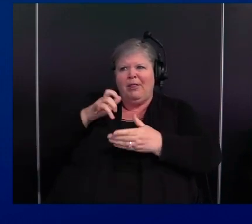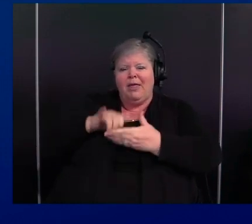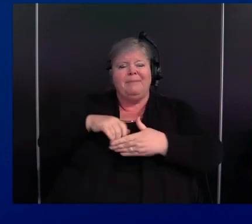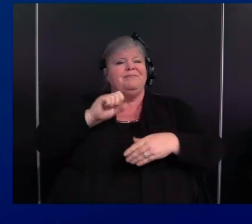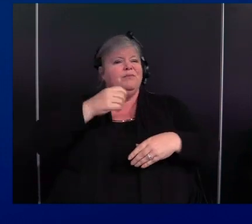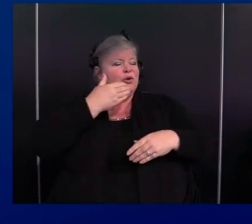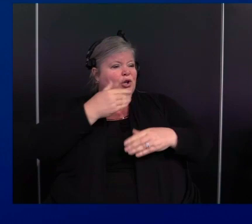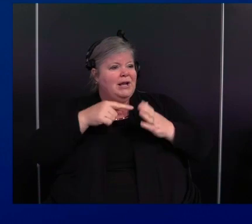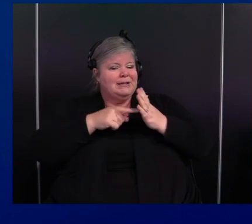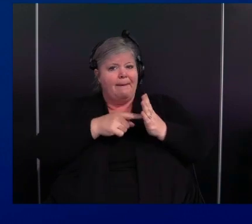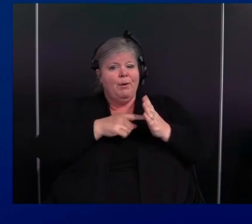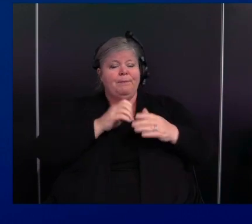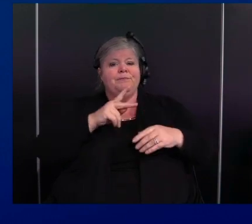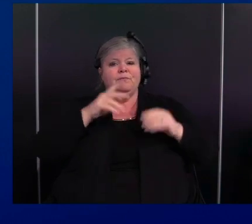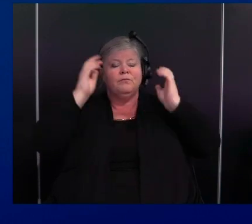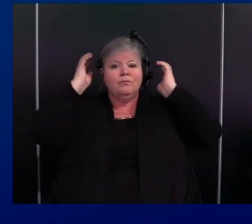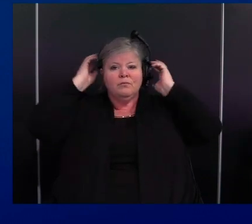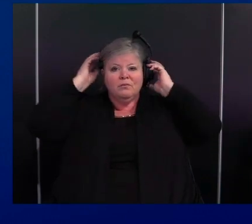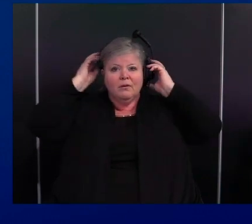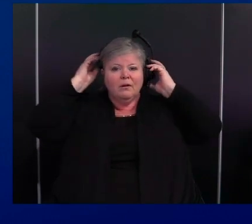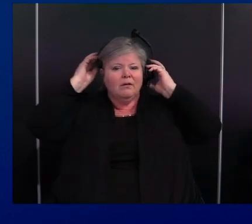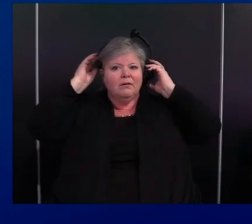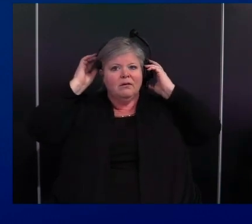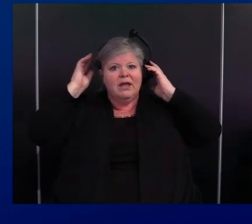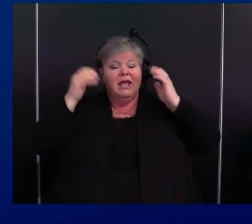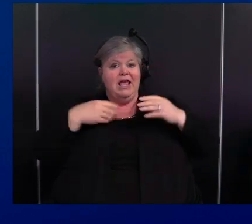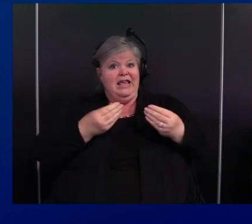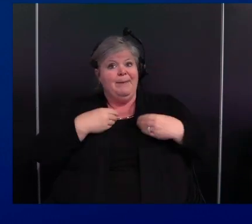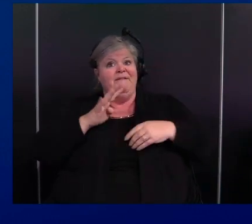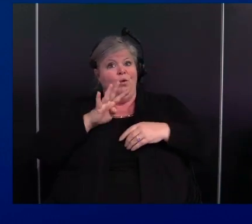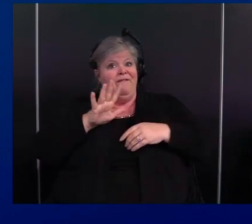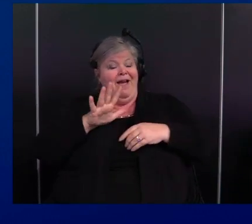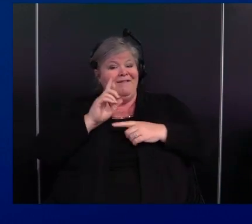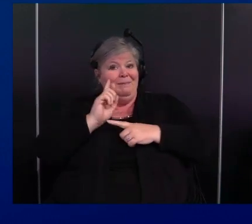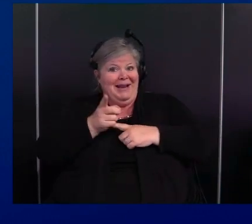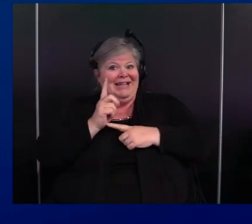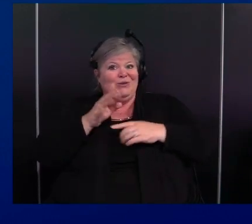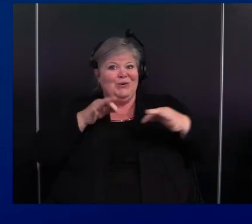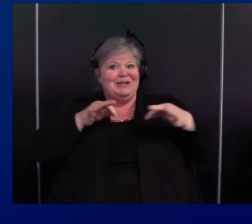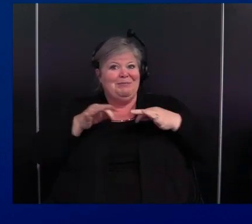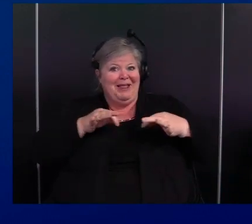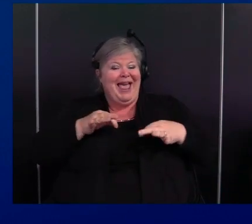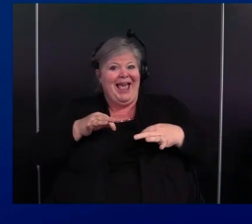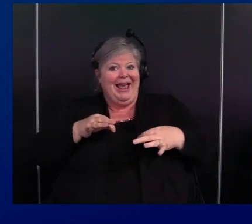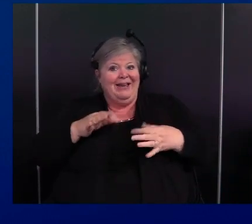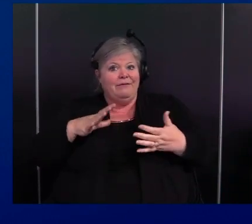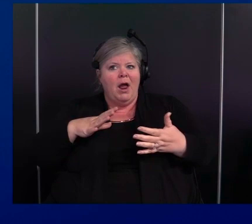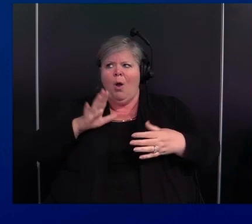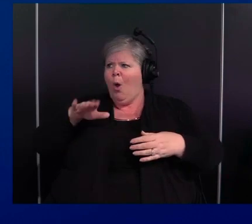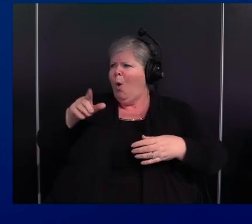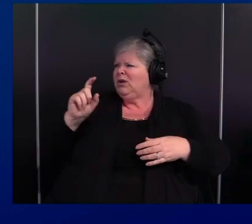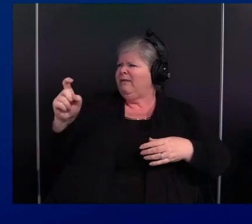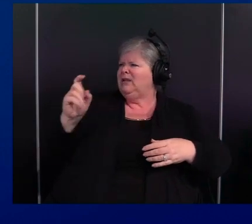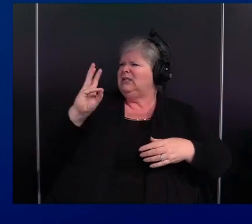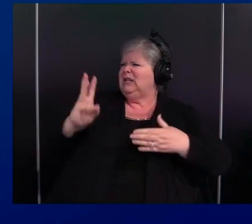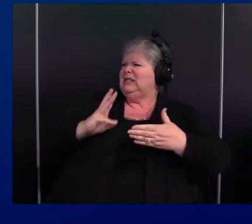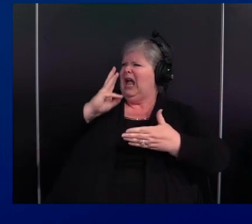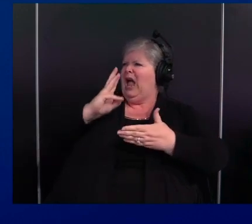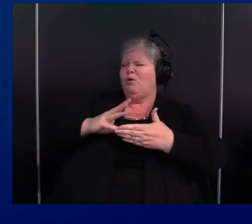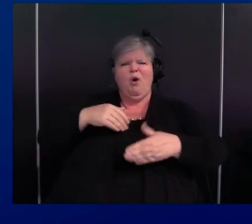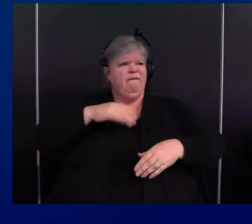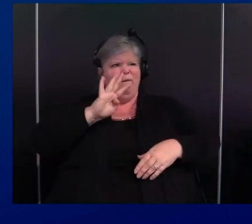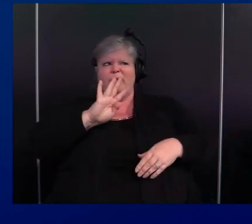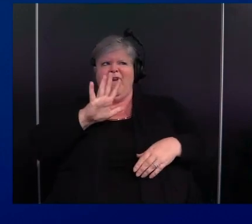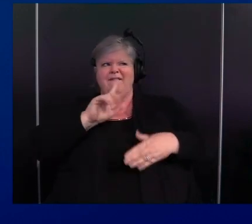So if you gave me 45 minutes to explain asymmetric, I need We've got 6 hours, Ken. 45 hours to explain